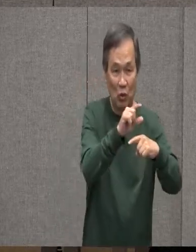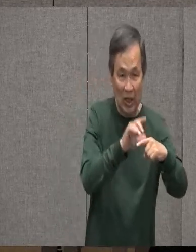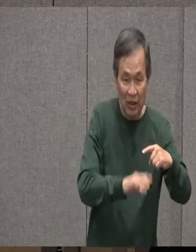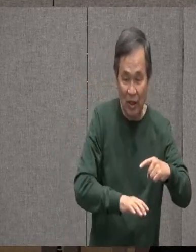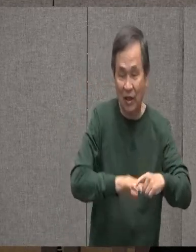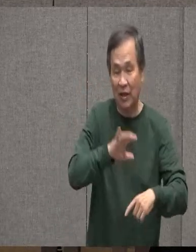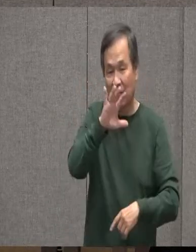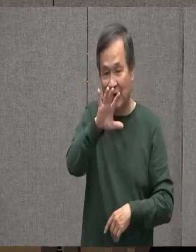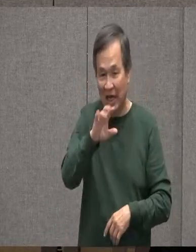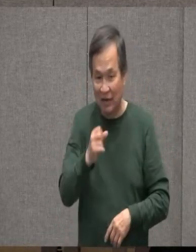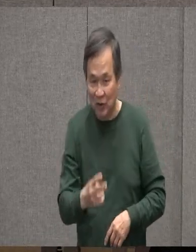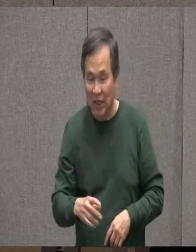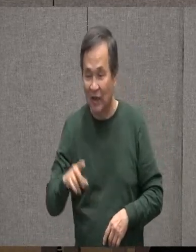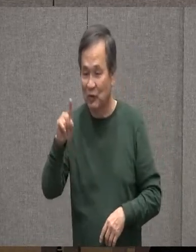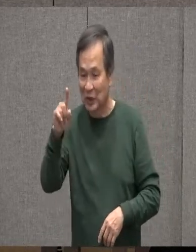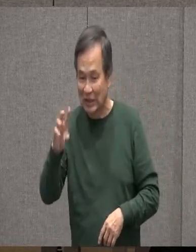number 3,